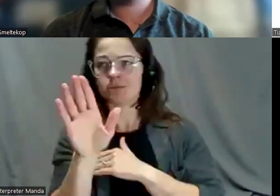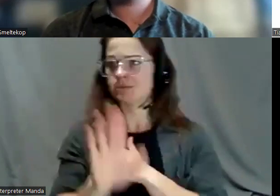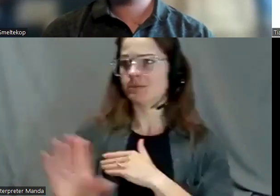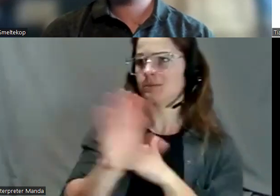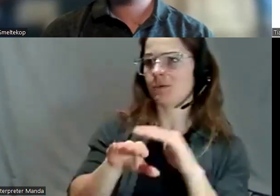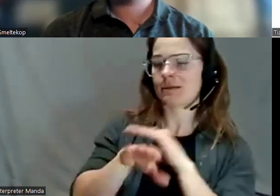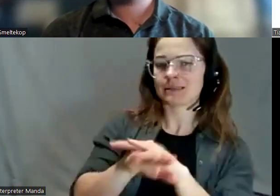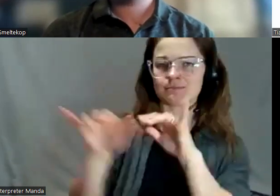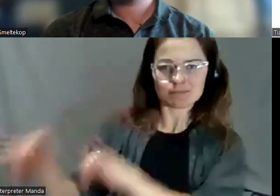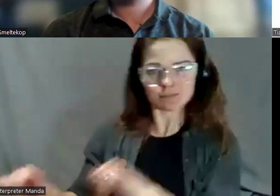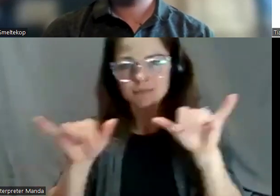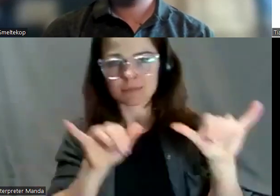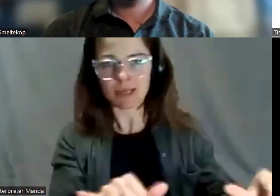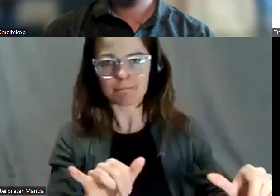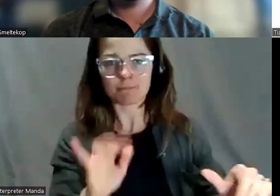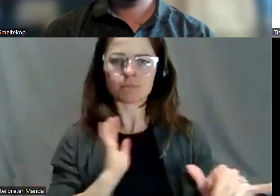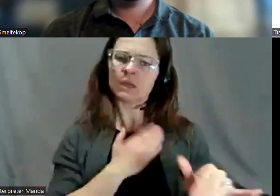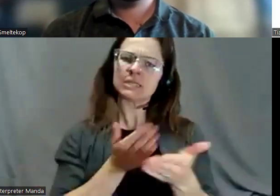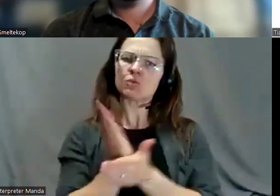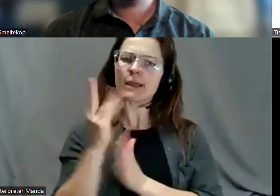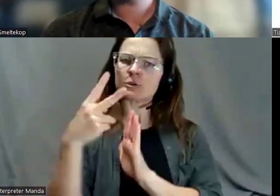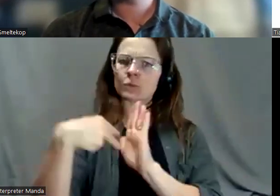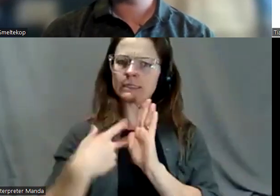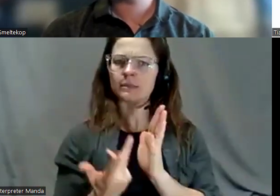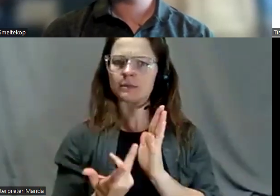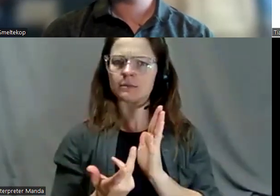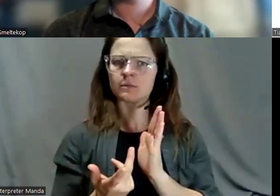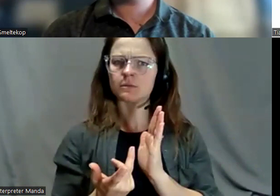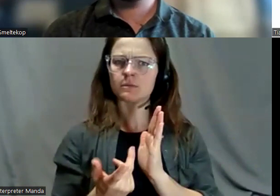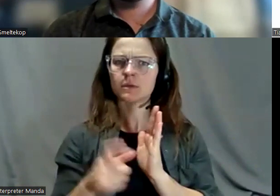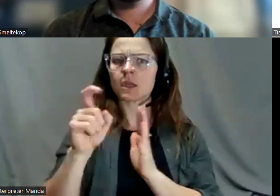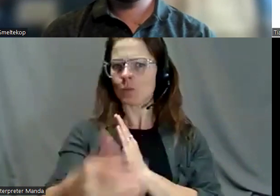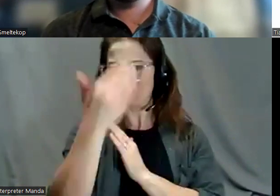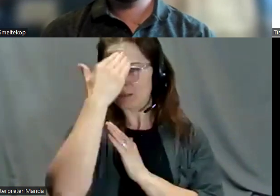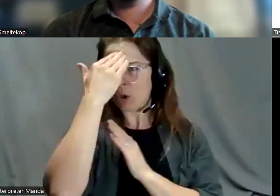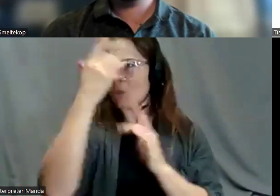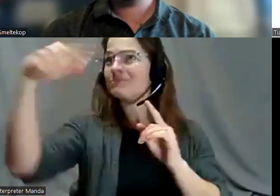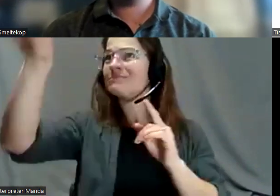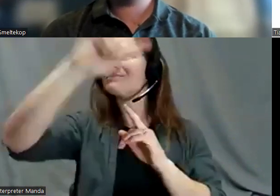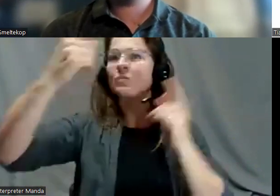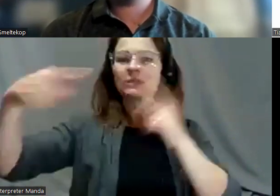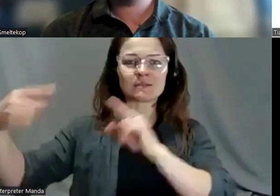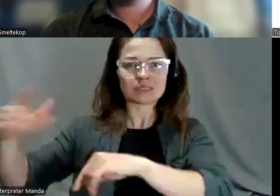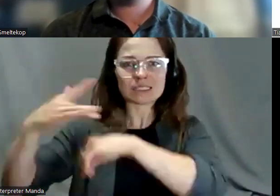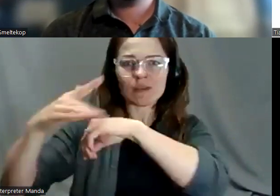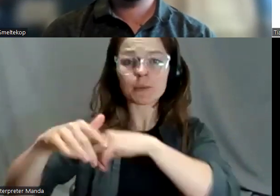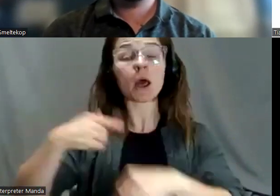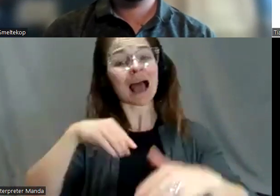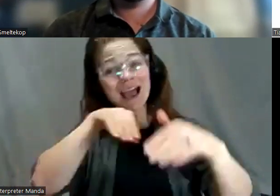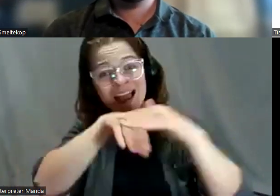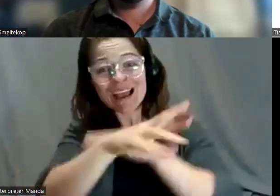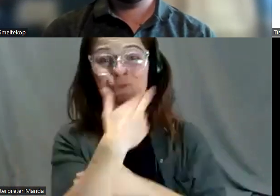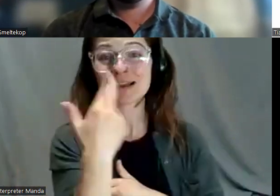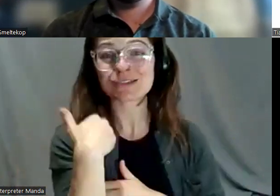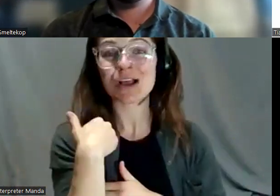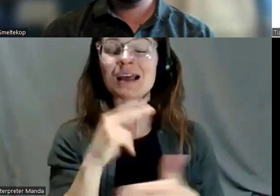right to be able to read and to know what's available out there. When I go into a restaurant, I don't always want